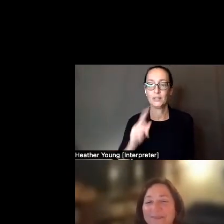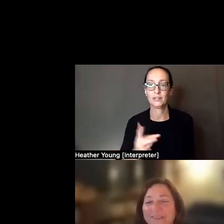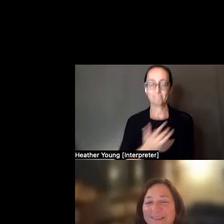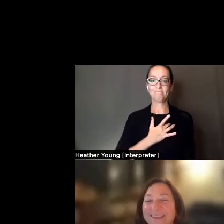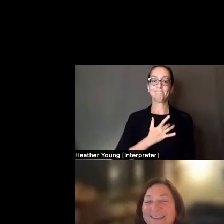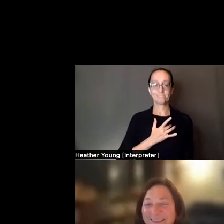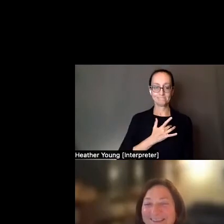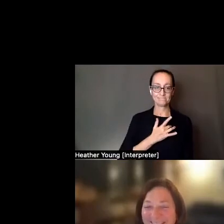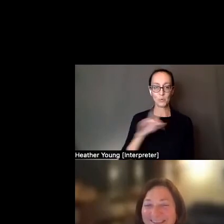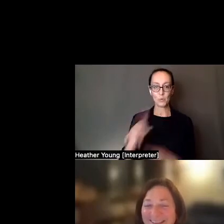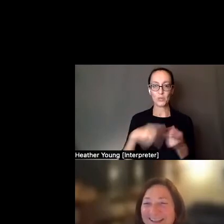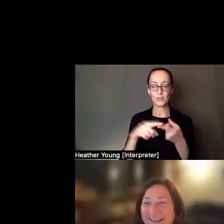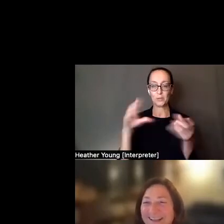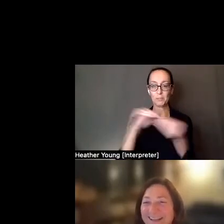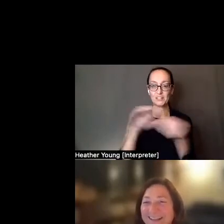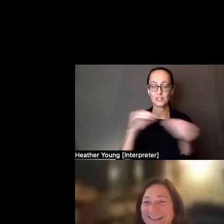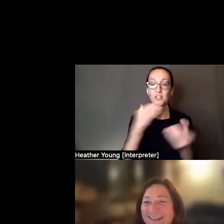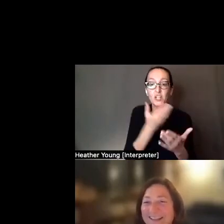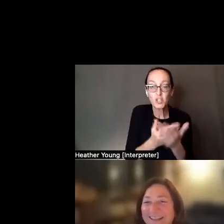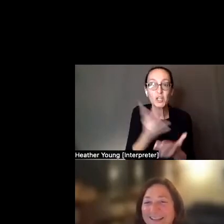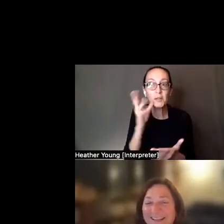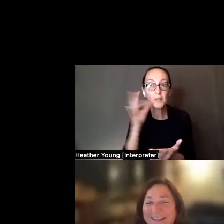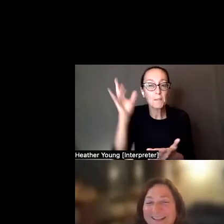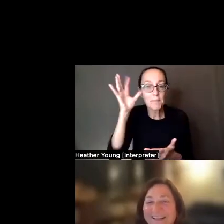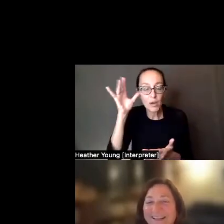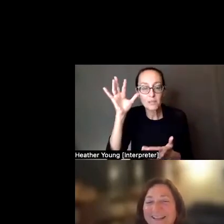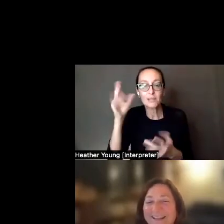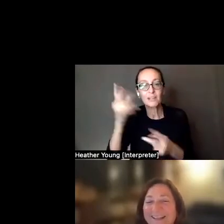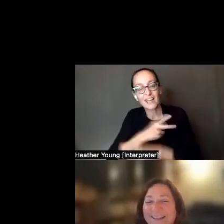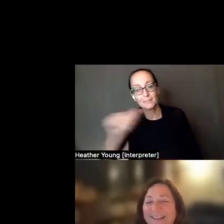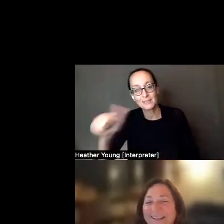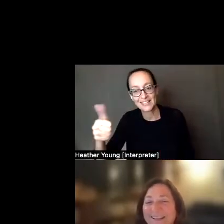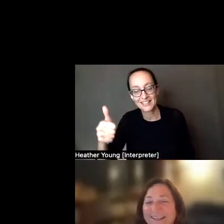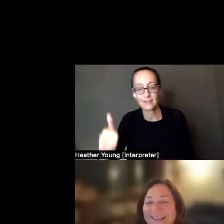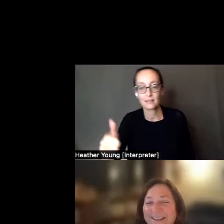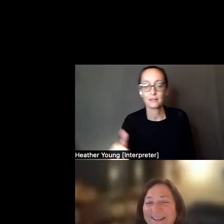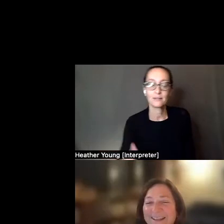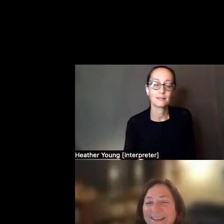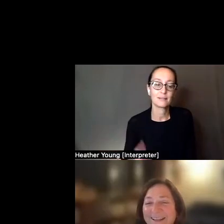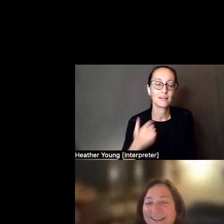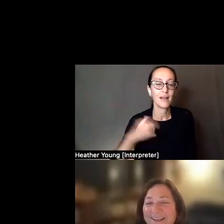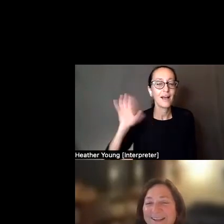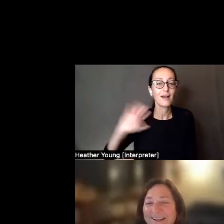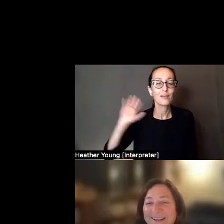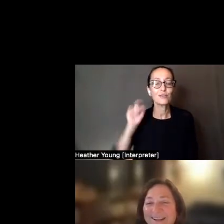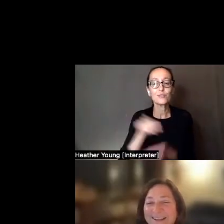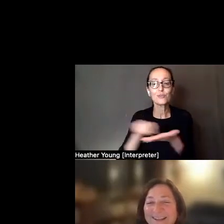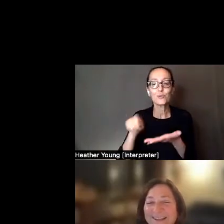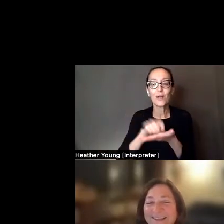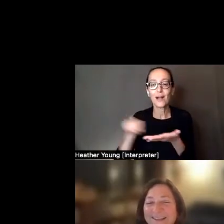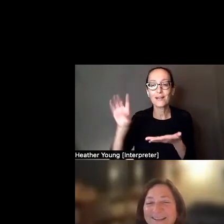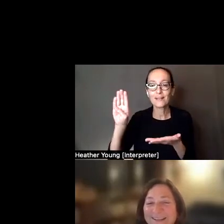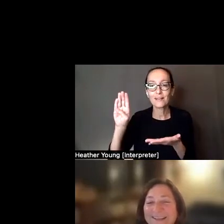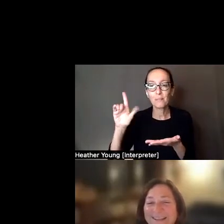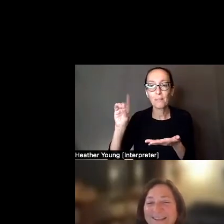10. One of the things I used to actually write like a little blog for a special needs thing a long time ago.